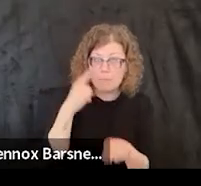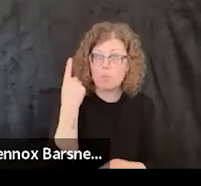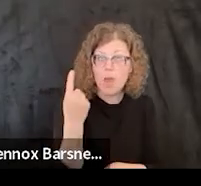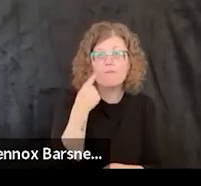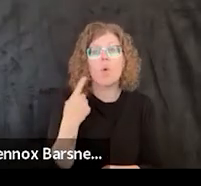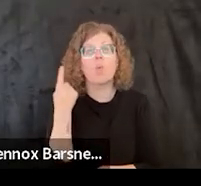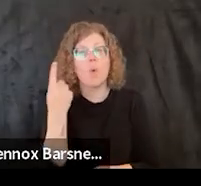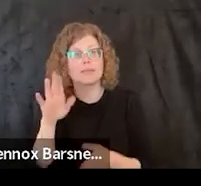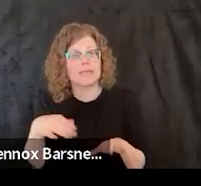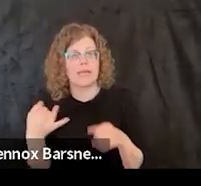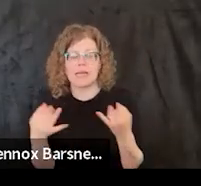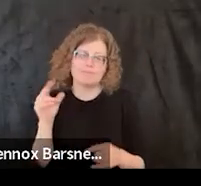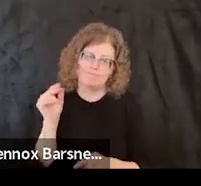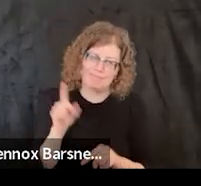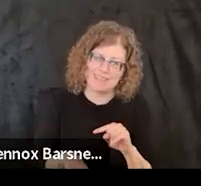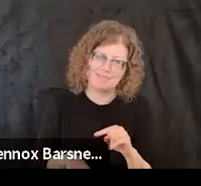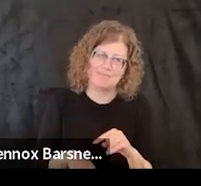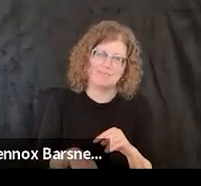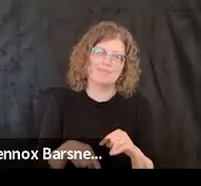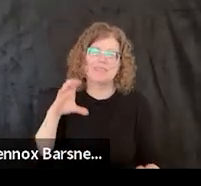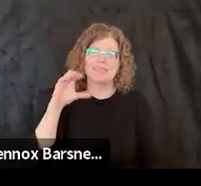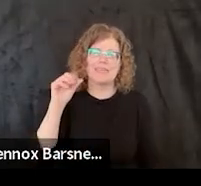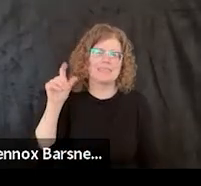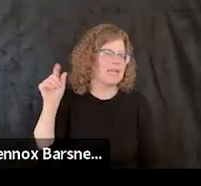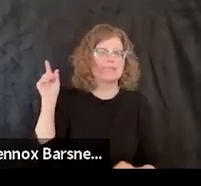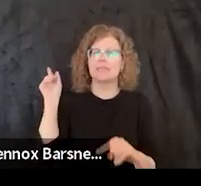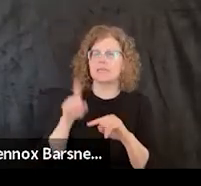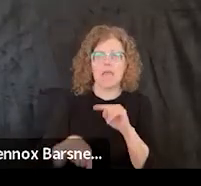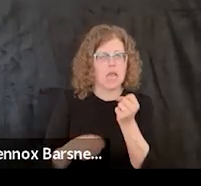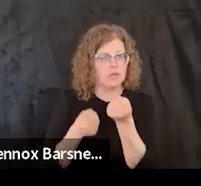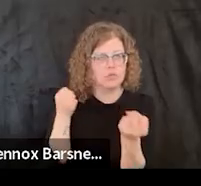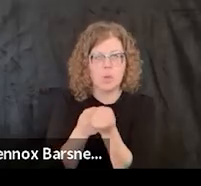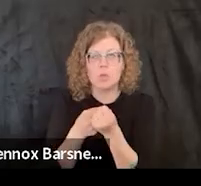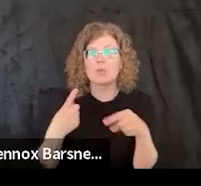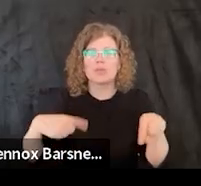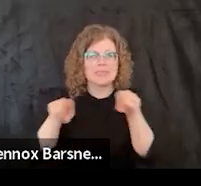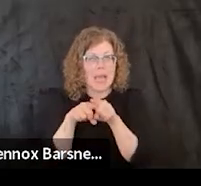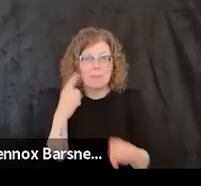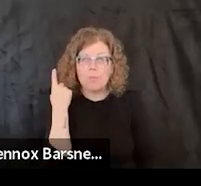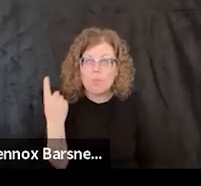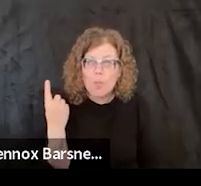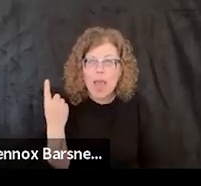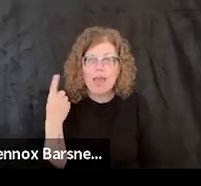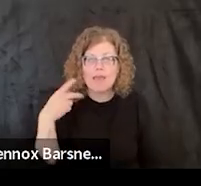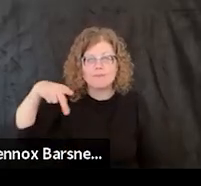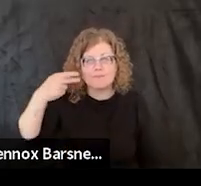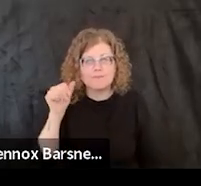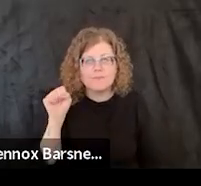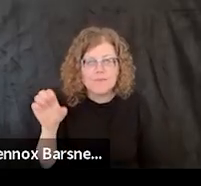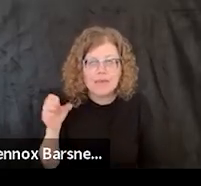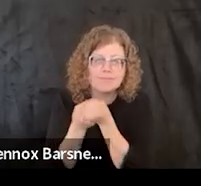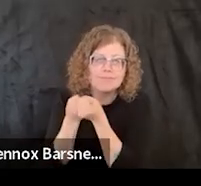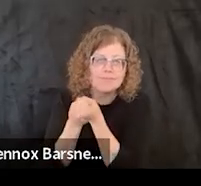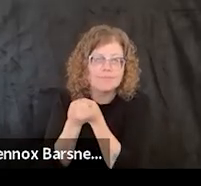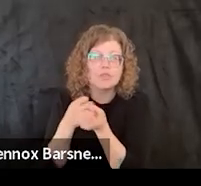CADA cannot fund the same phase of a project or activity more than once, regardless of calendar year. Please do